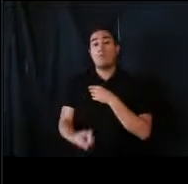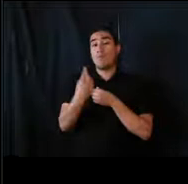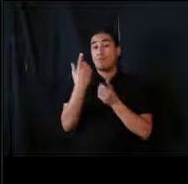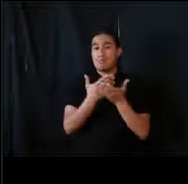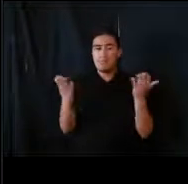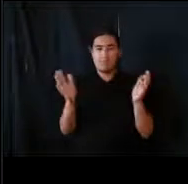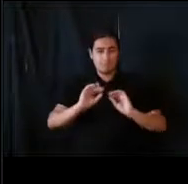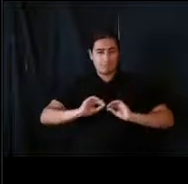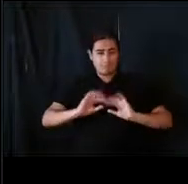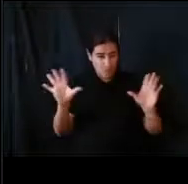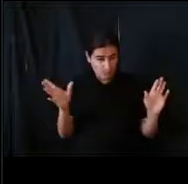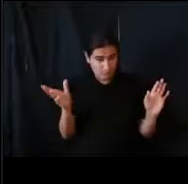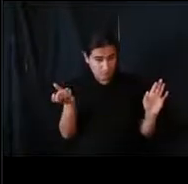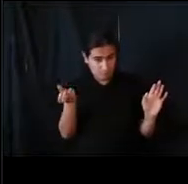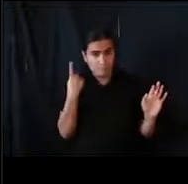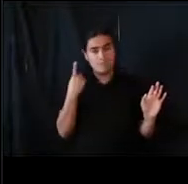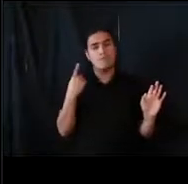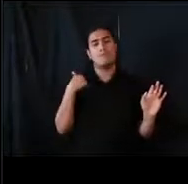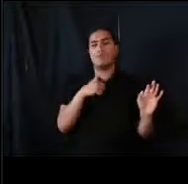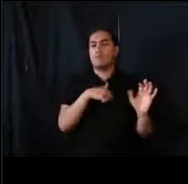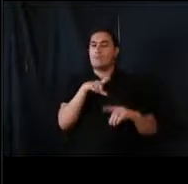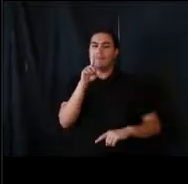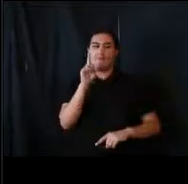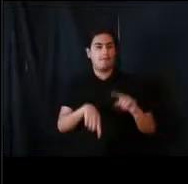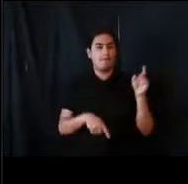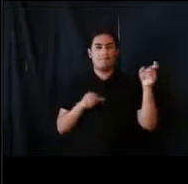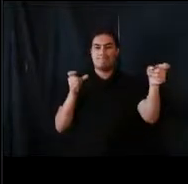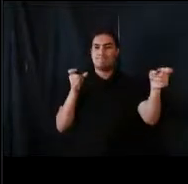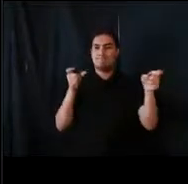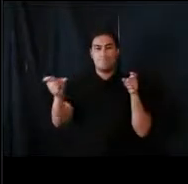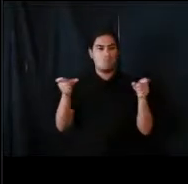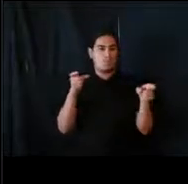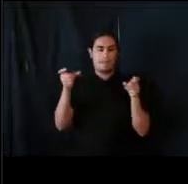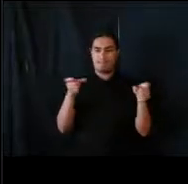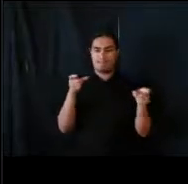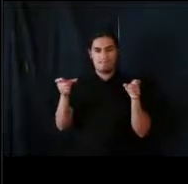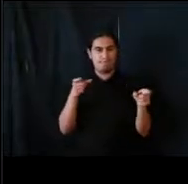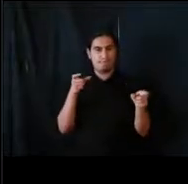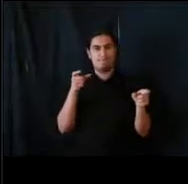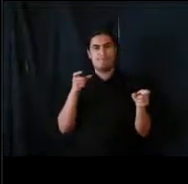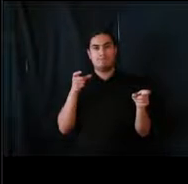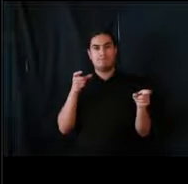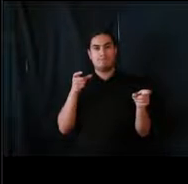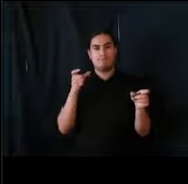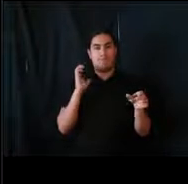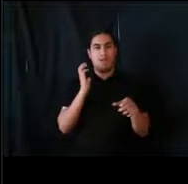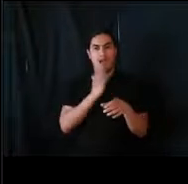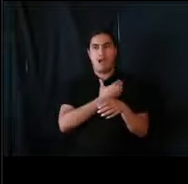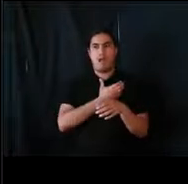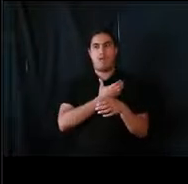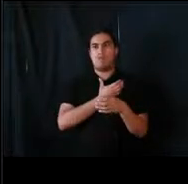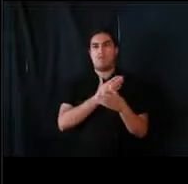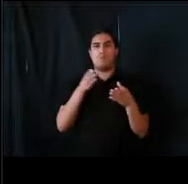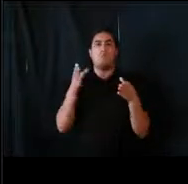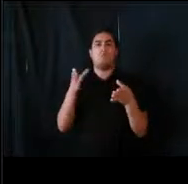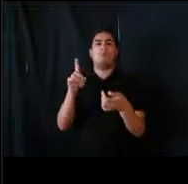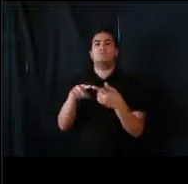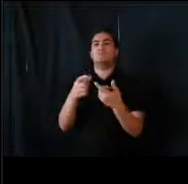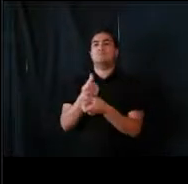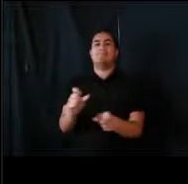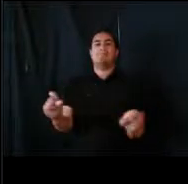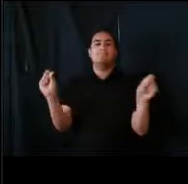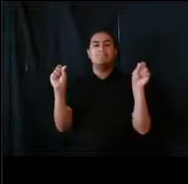that we can't regulate our way to safety we